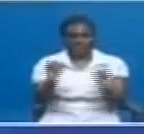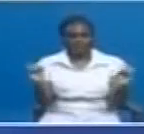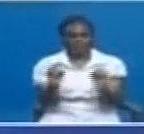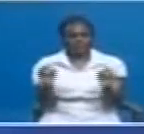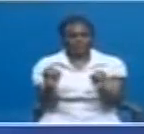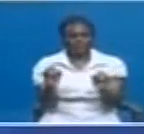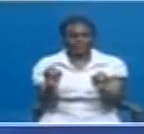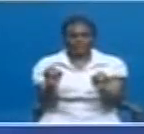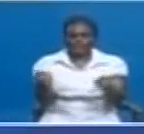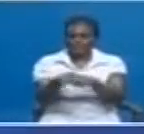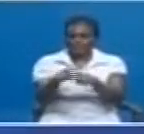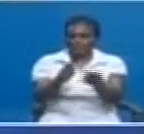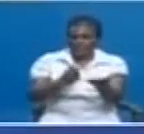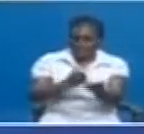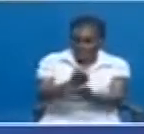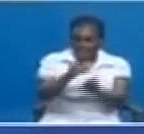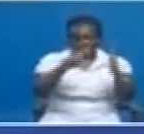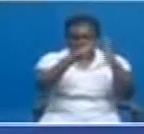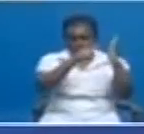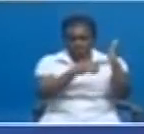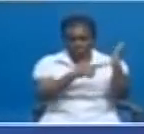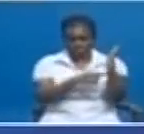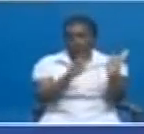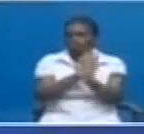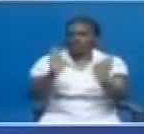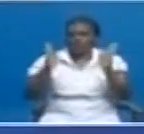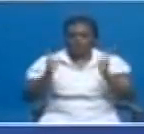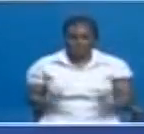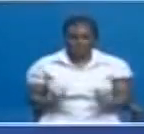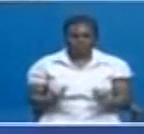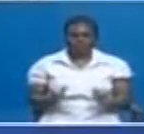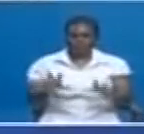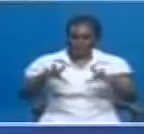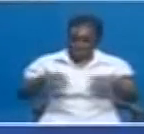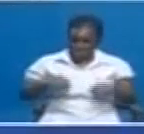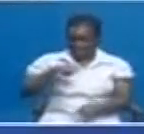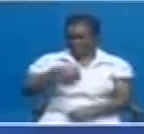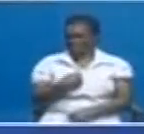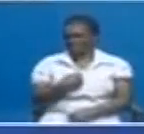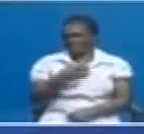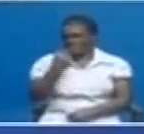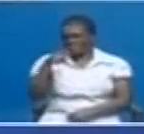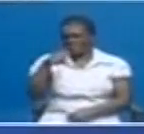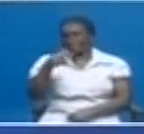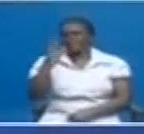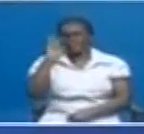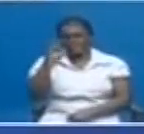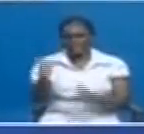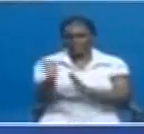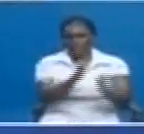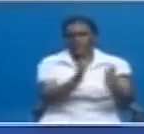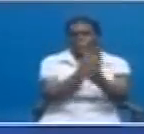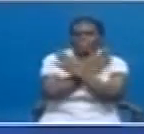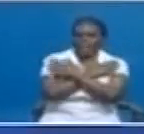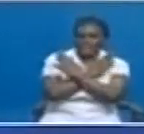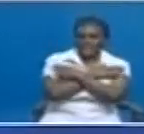sheet. And the rights issue is out of the way. It's highly geared. So for me, they should also look for a strategic partner, an